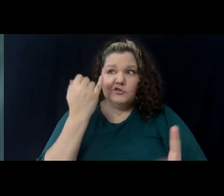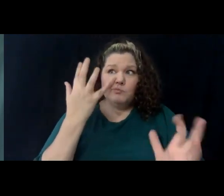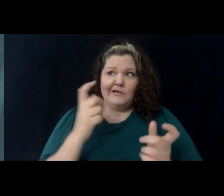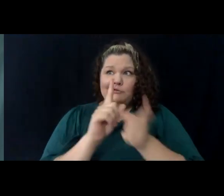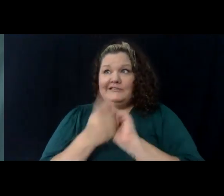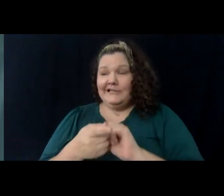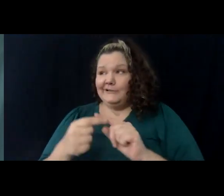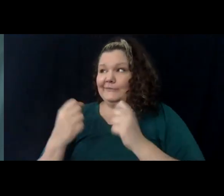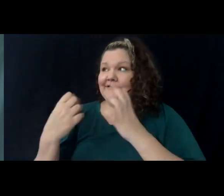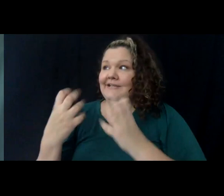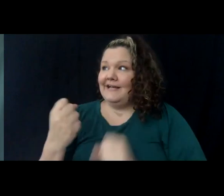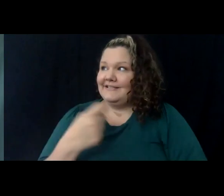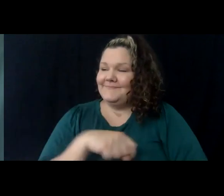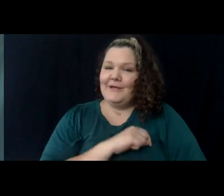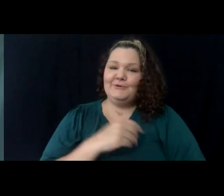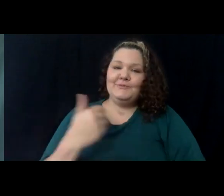spoken.